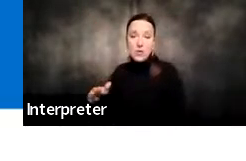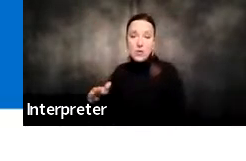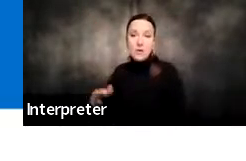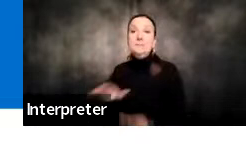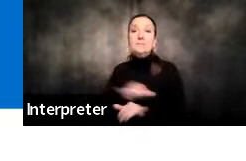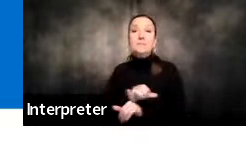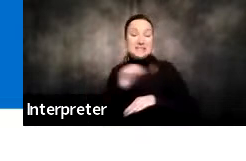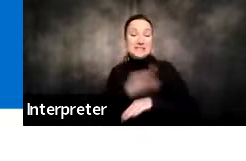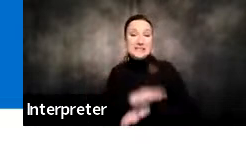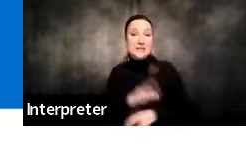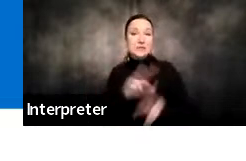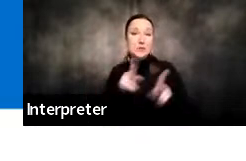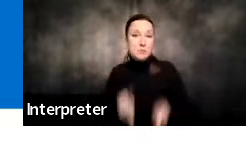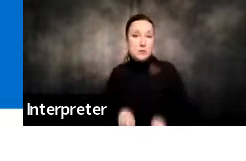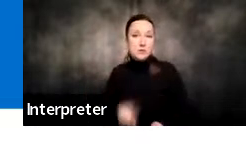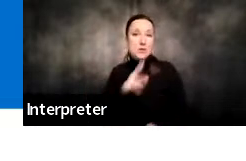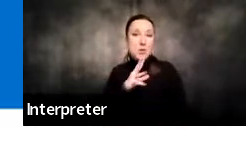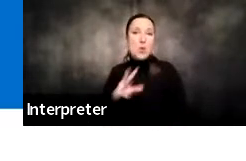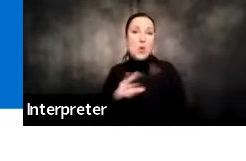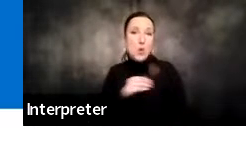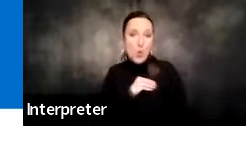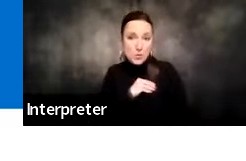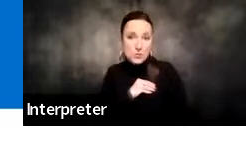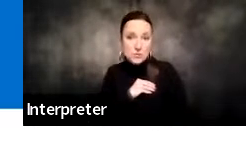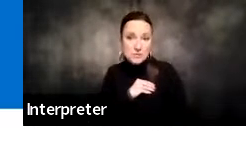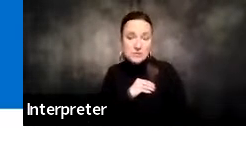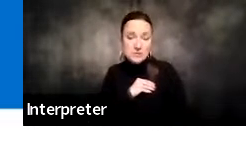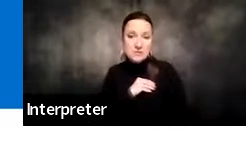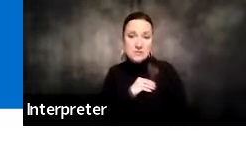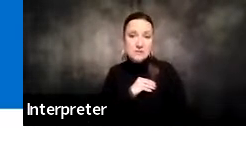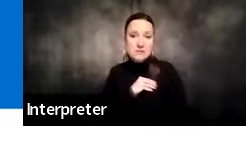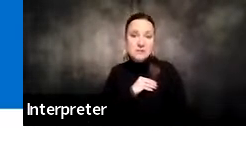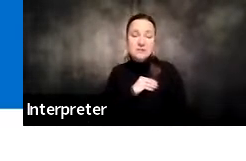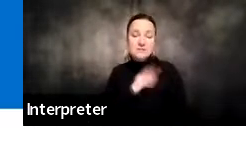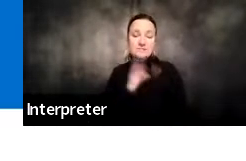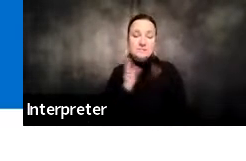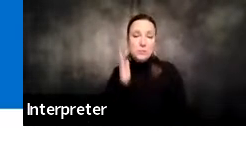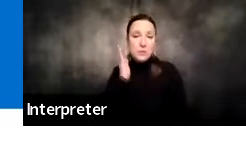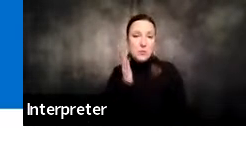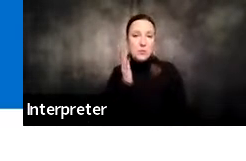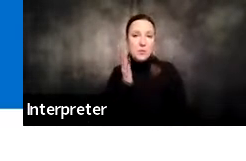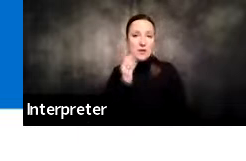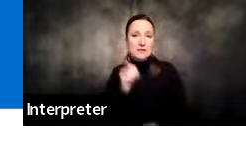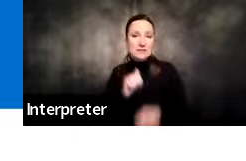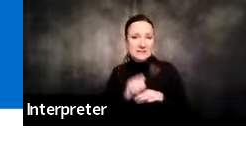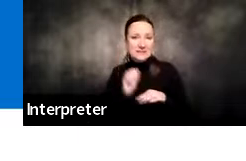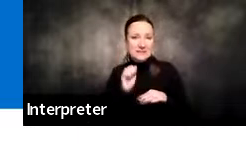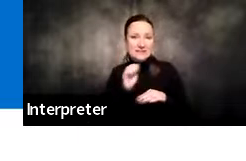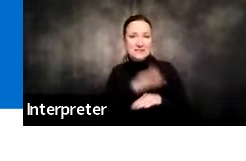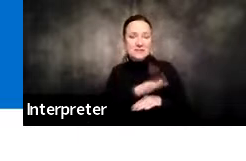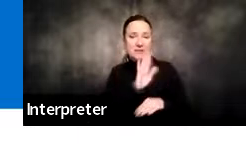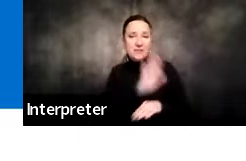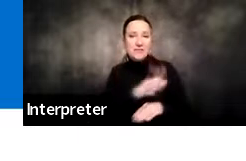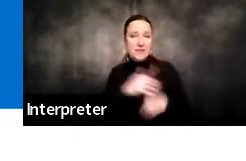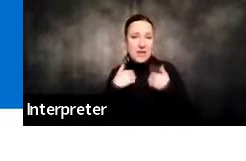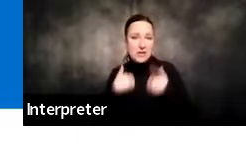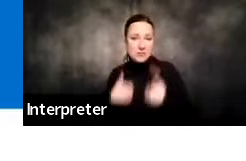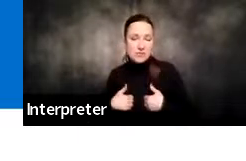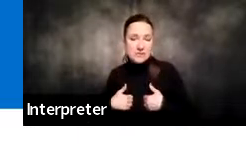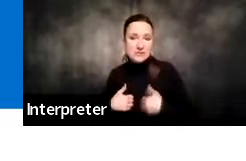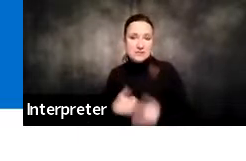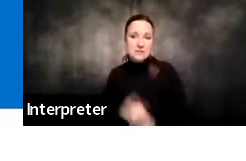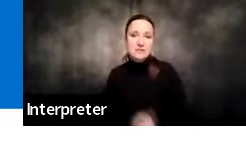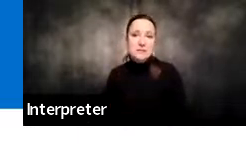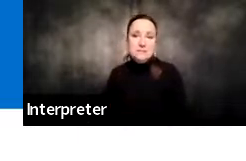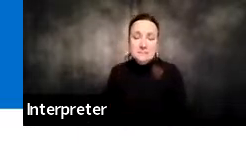homeowner. If it's not an owner-occupied dwelling, we will send it to them at whatever address we have on file at DC